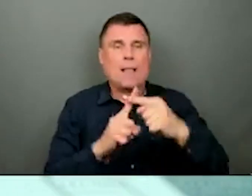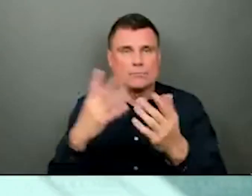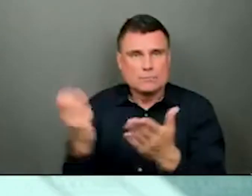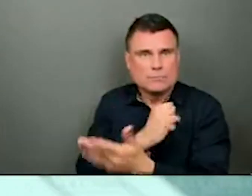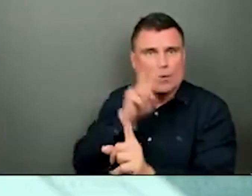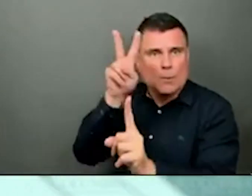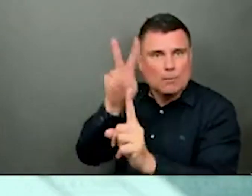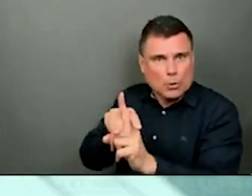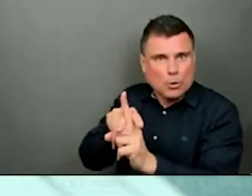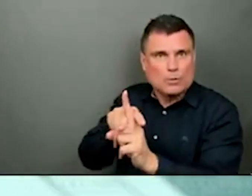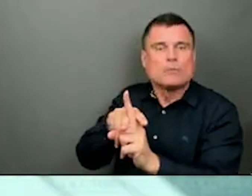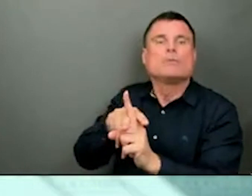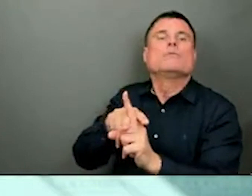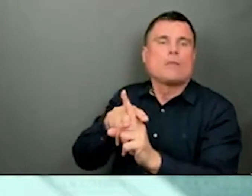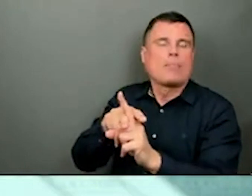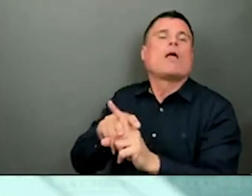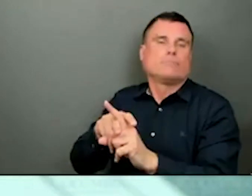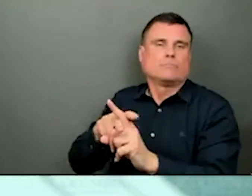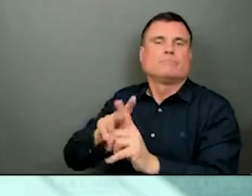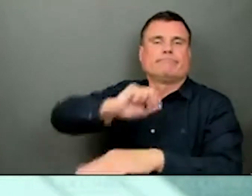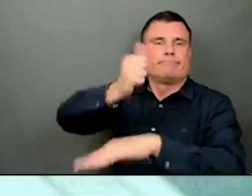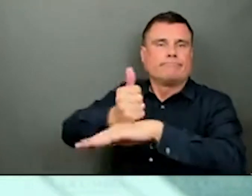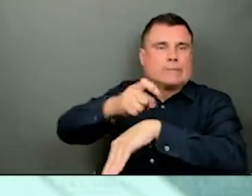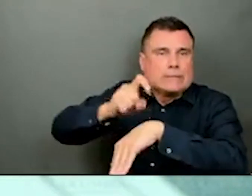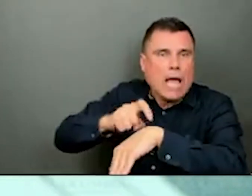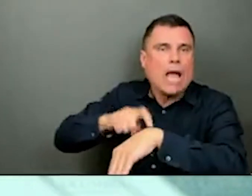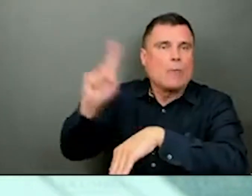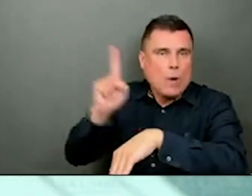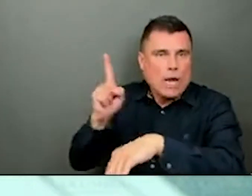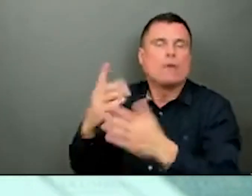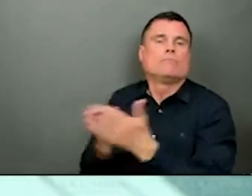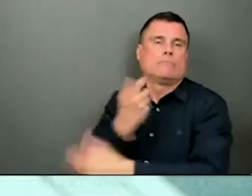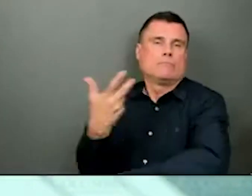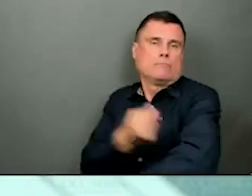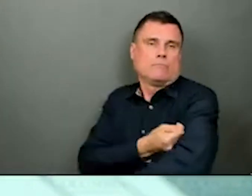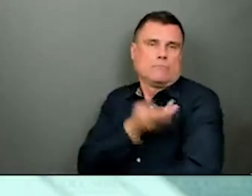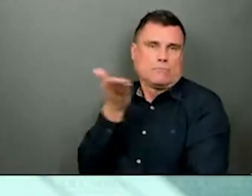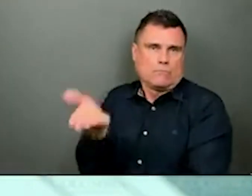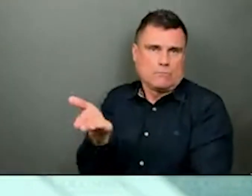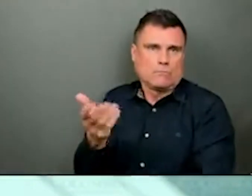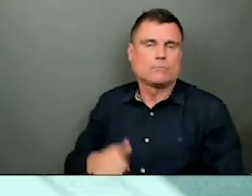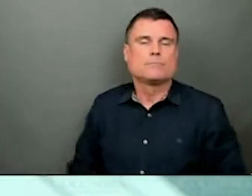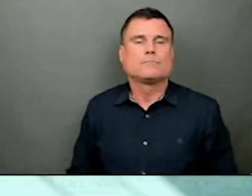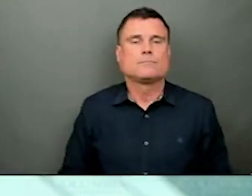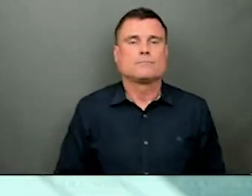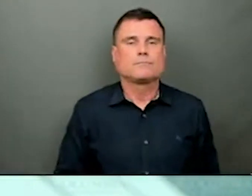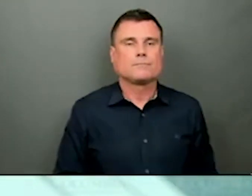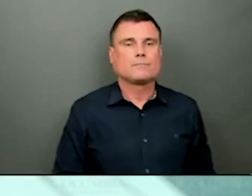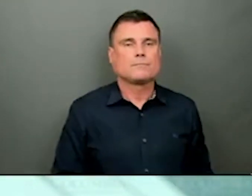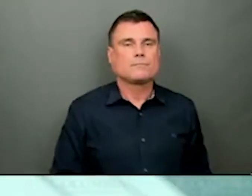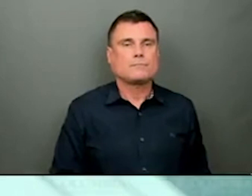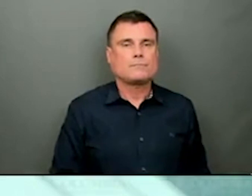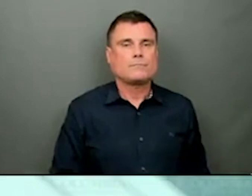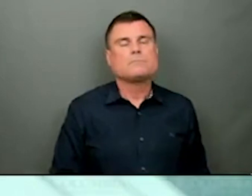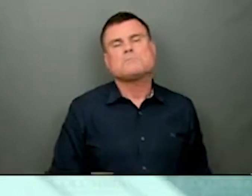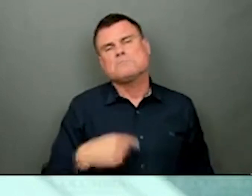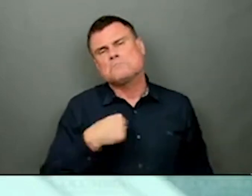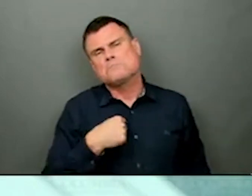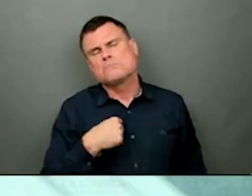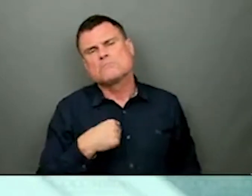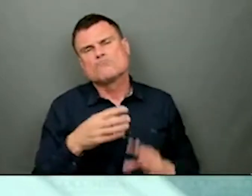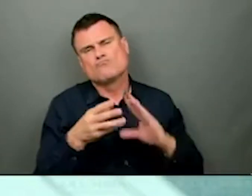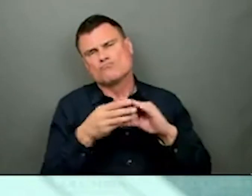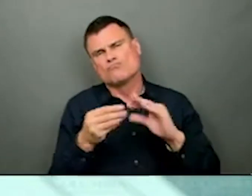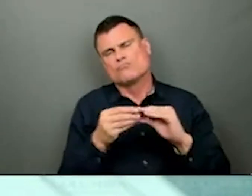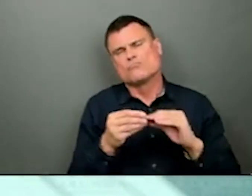people so that we're filling all of our clinics in the coming 2 months so that everyone gets their chance to get the vaccine. I would say of